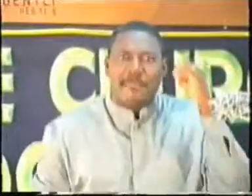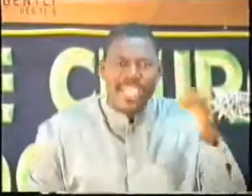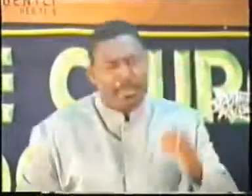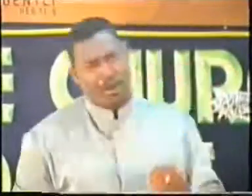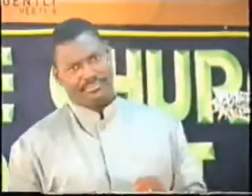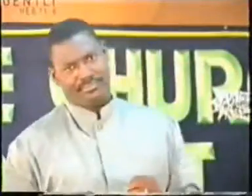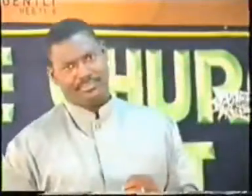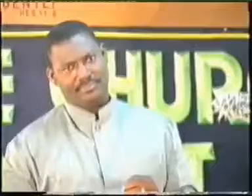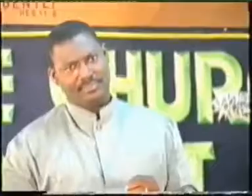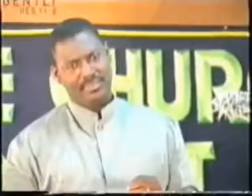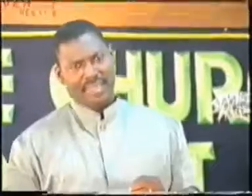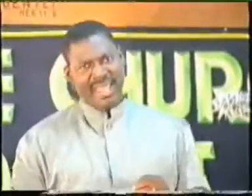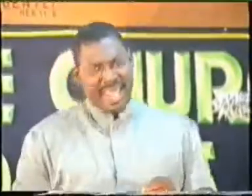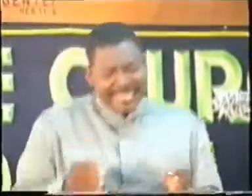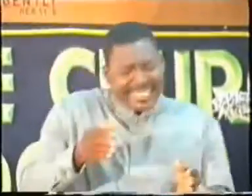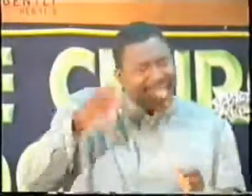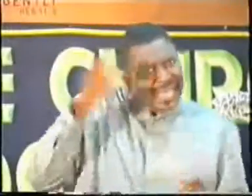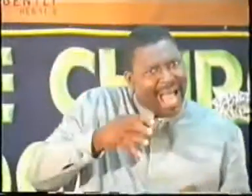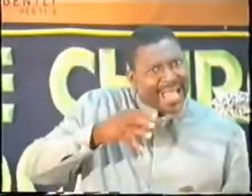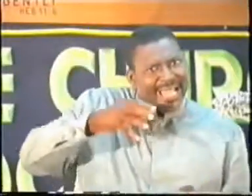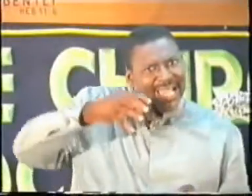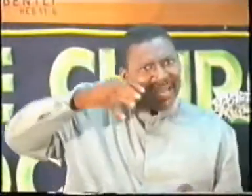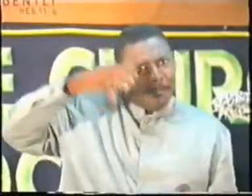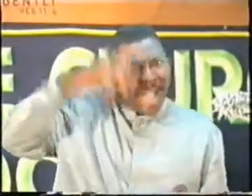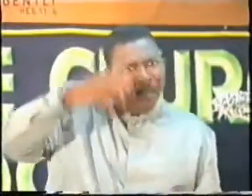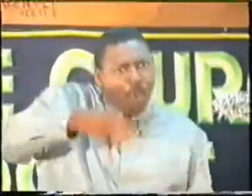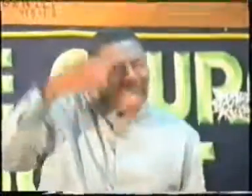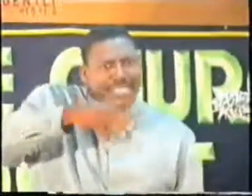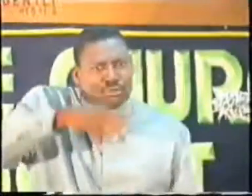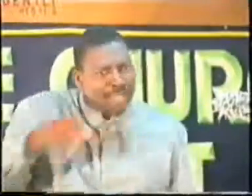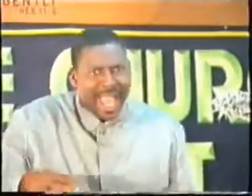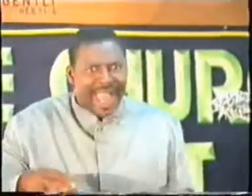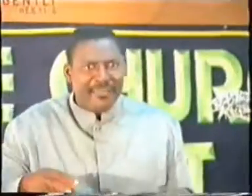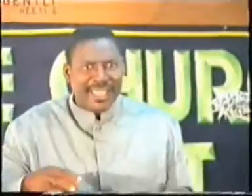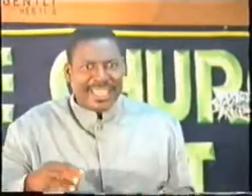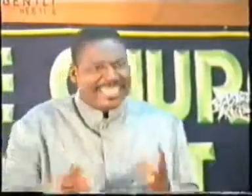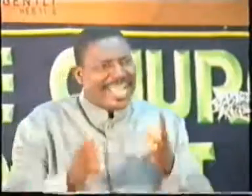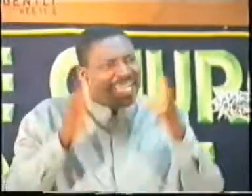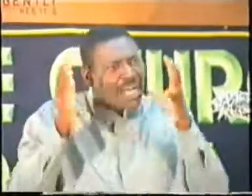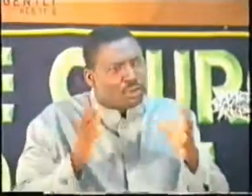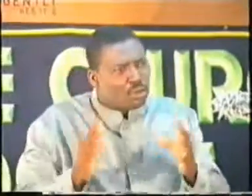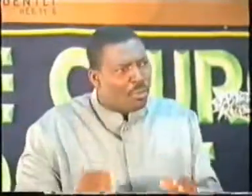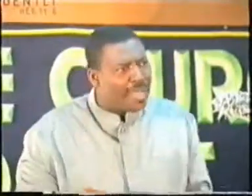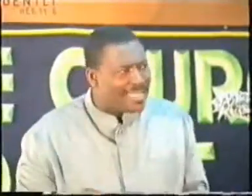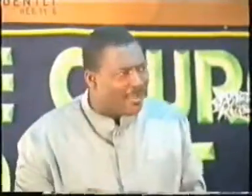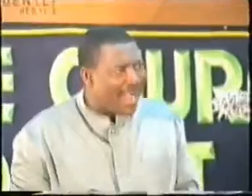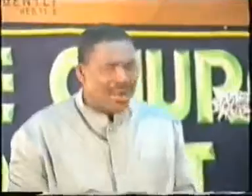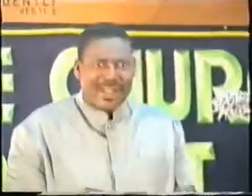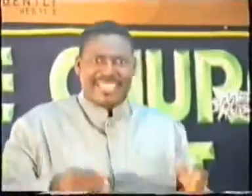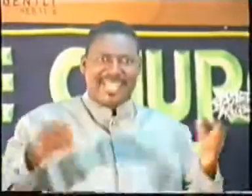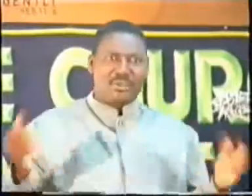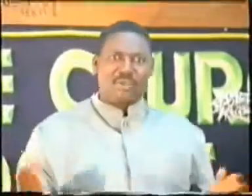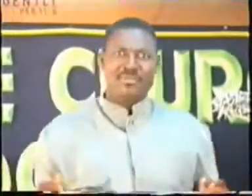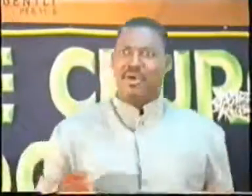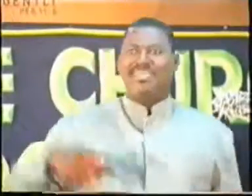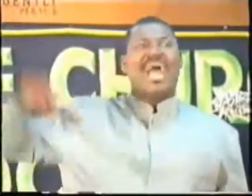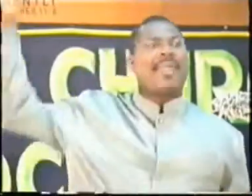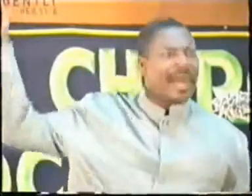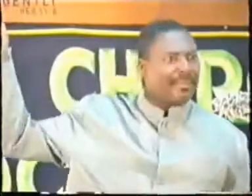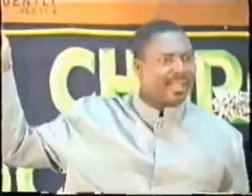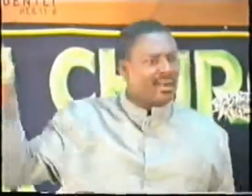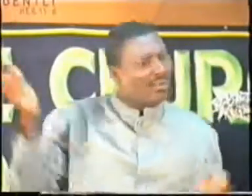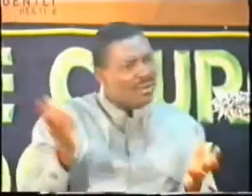3,000 people. Eti siyeka Bible adisyan, ni siyeka Christo sumu wansemwa. Uka se Christo sumu